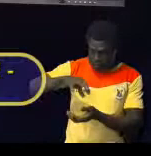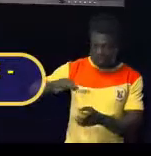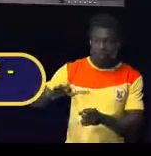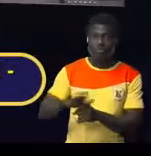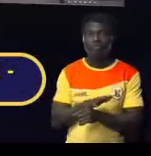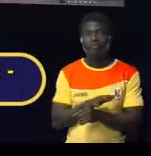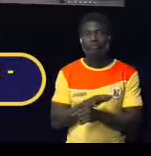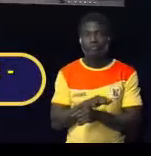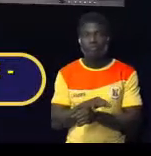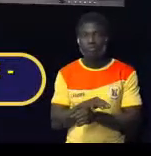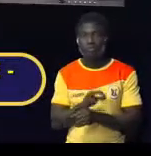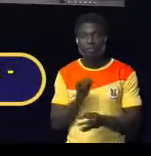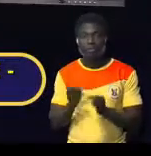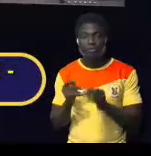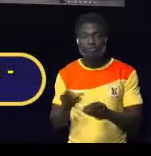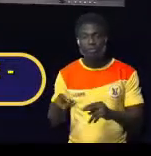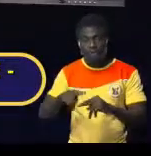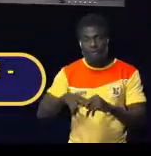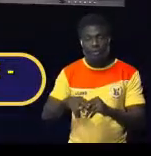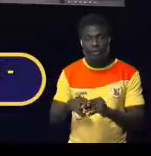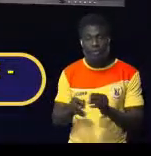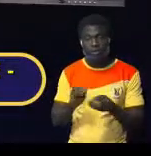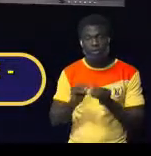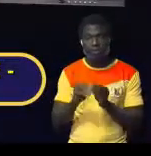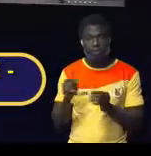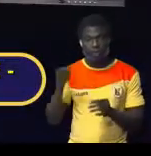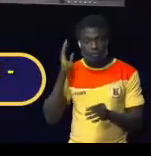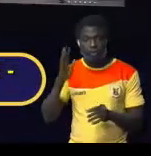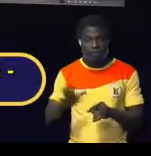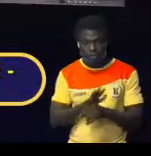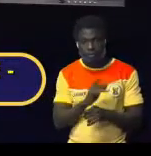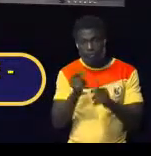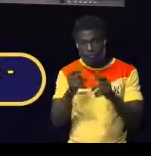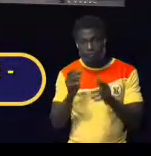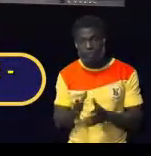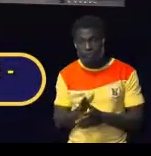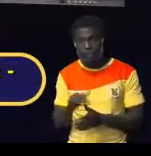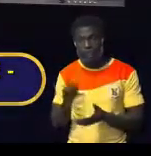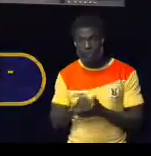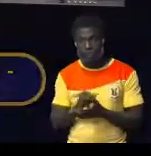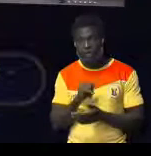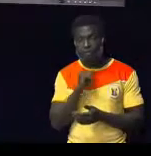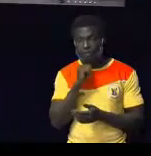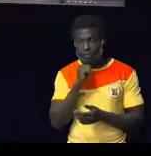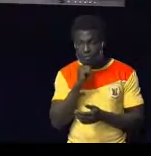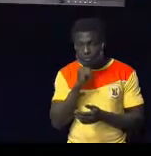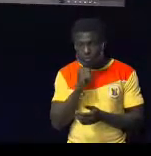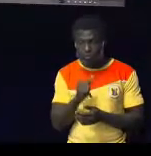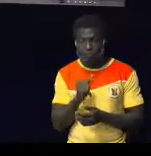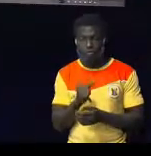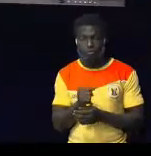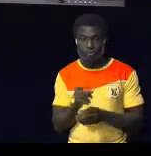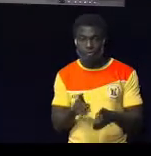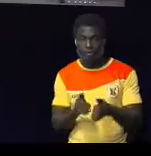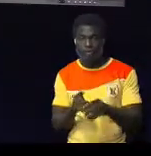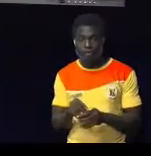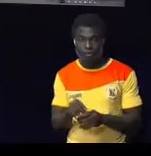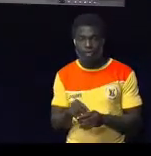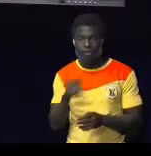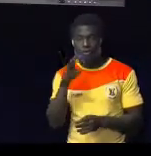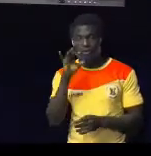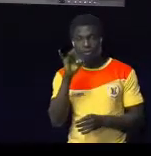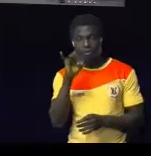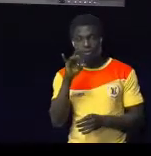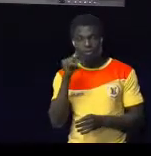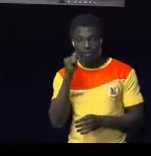minutes, and then we increase the number of taps, of course, they will fill the tank faster, which means less time. That's inverse relationship. 8 girls